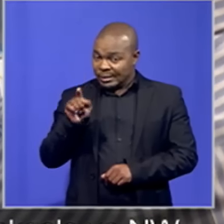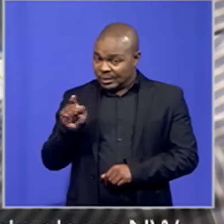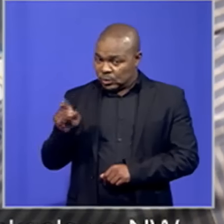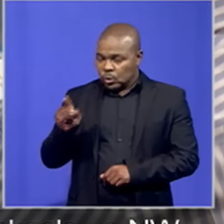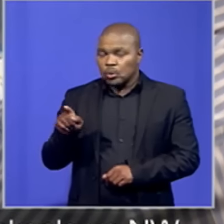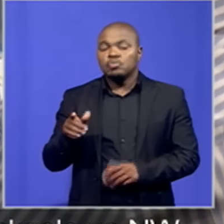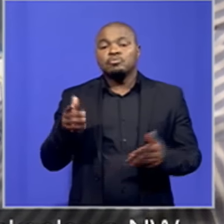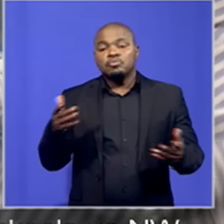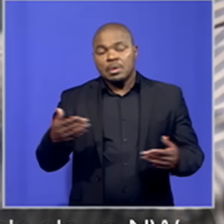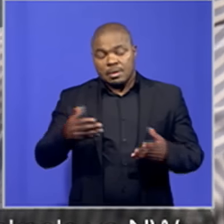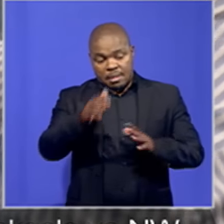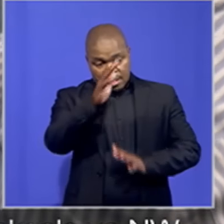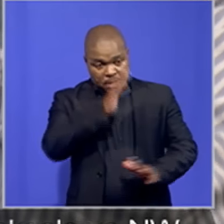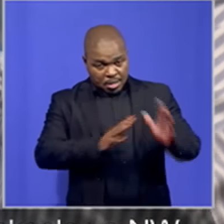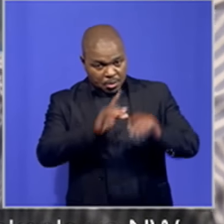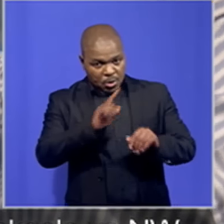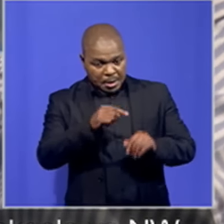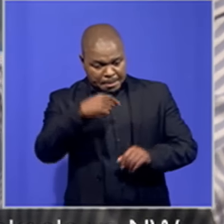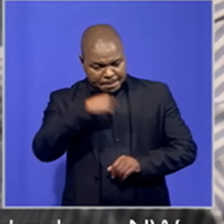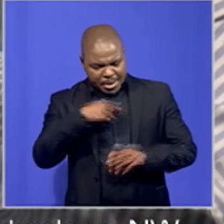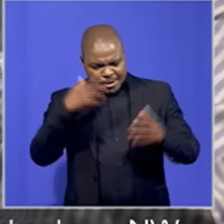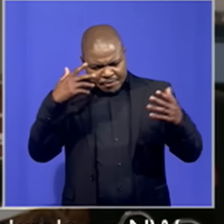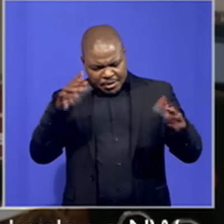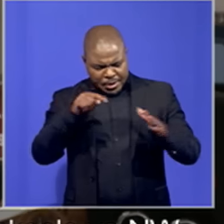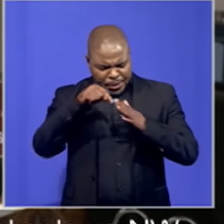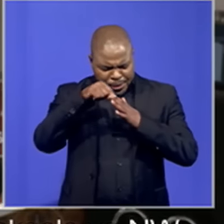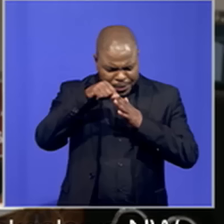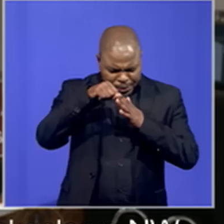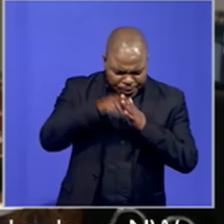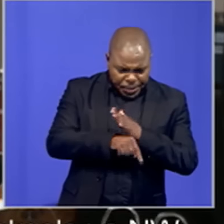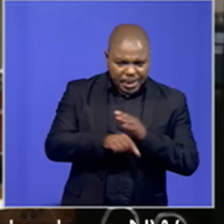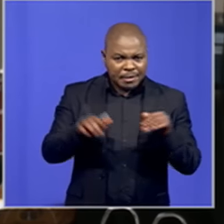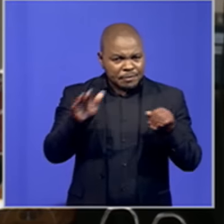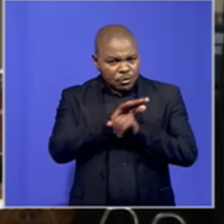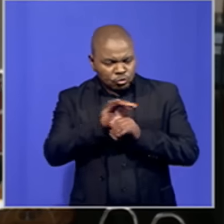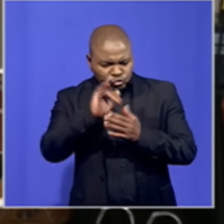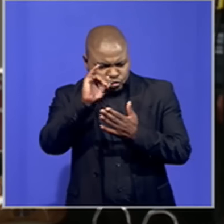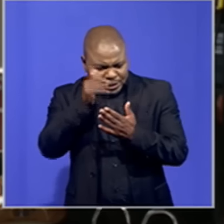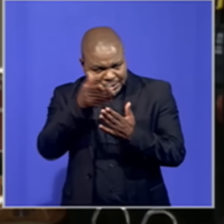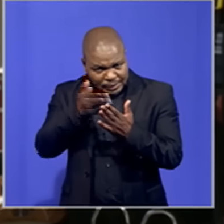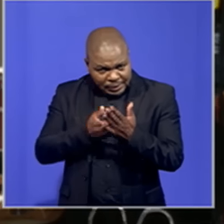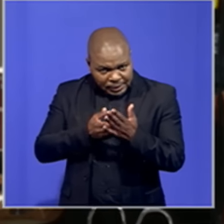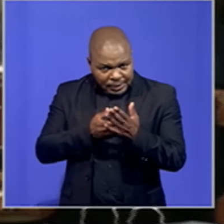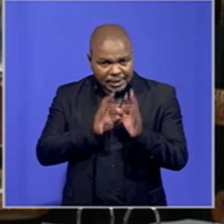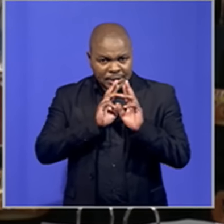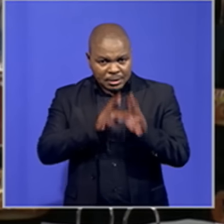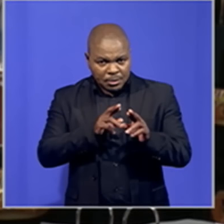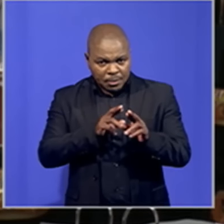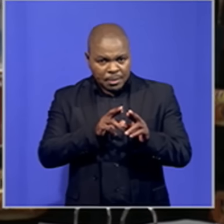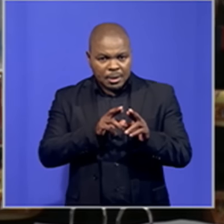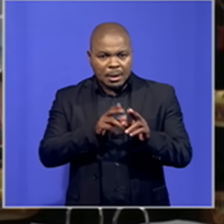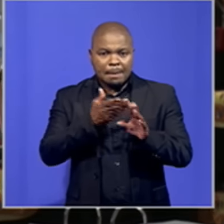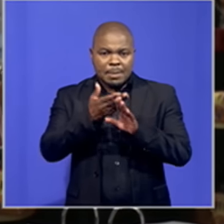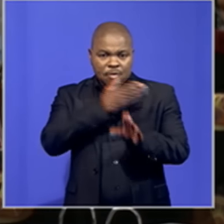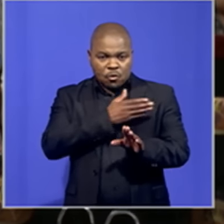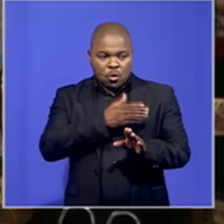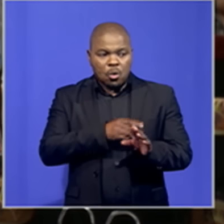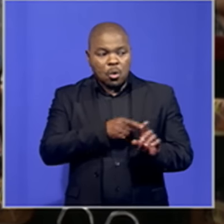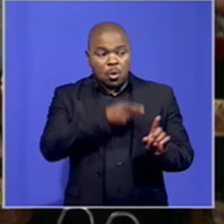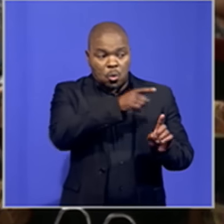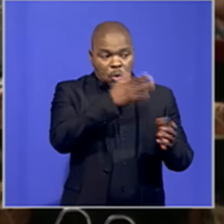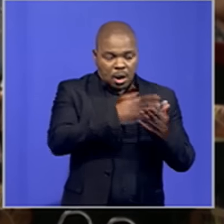indicated to me as to whether I did a thorough check on the report before he can